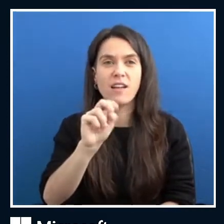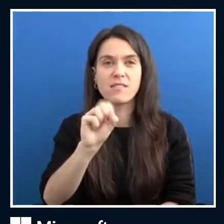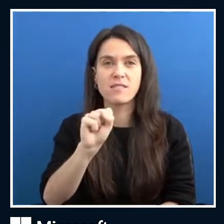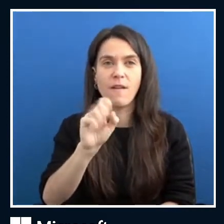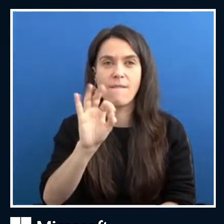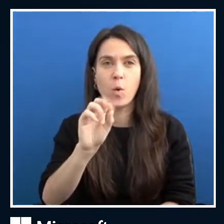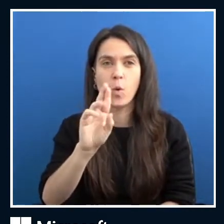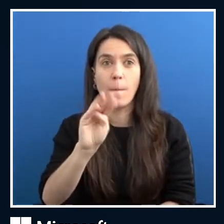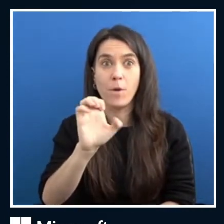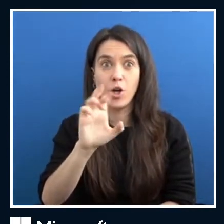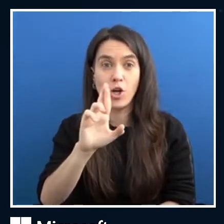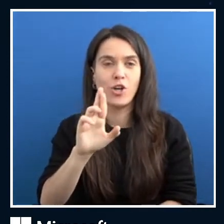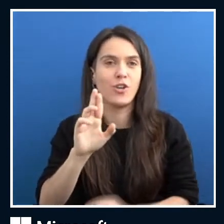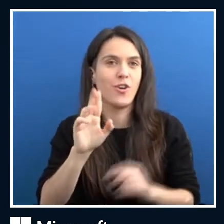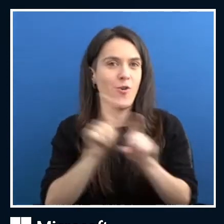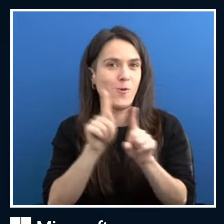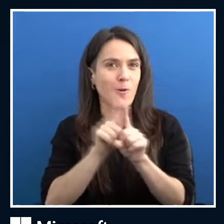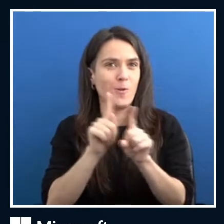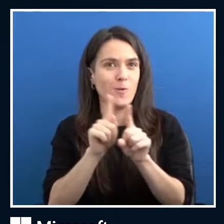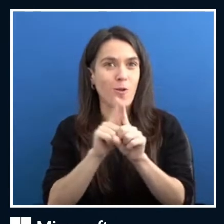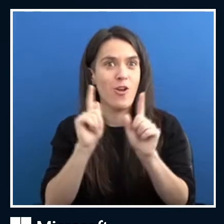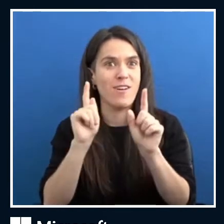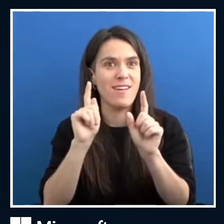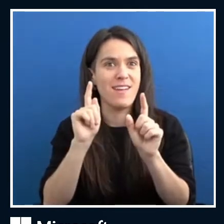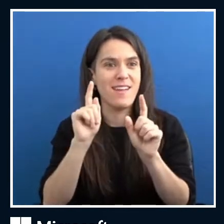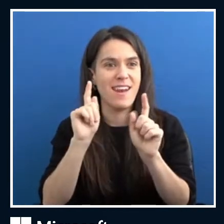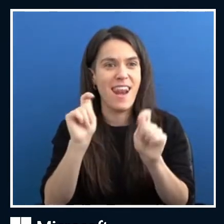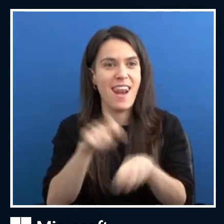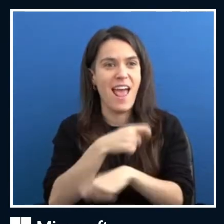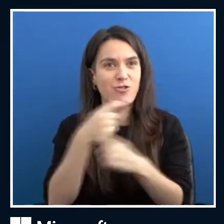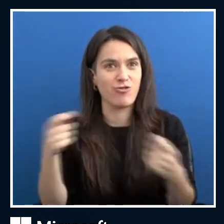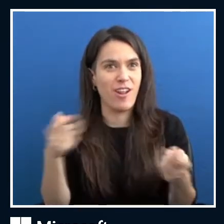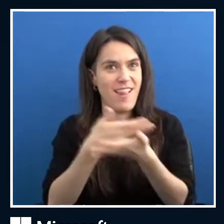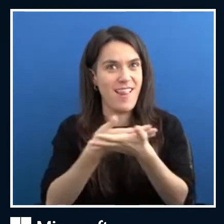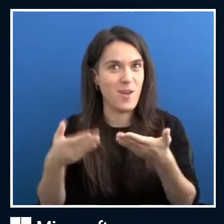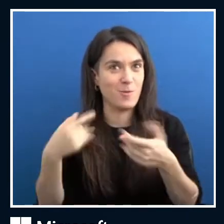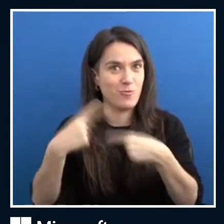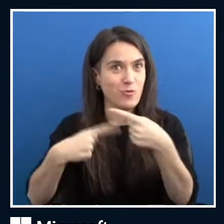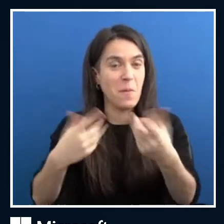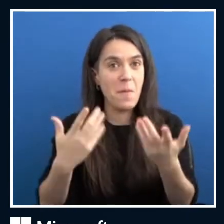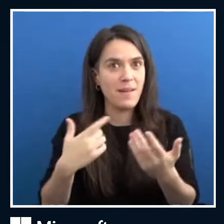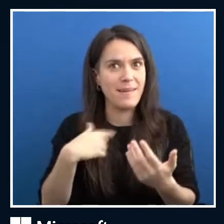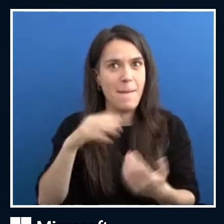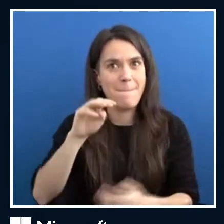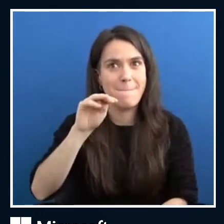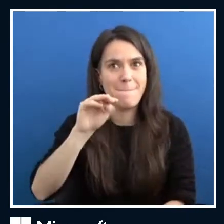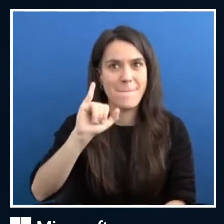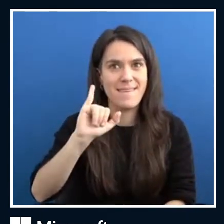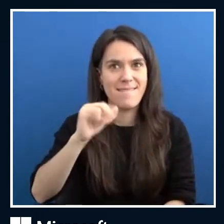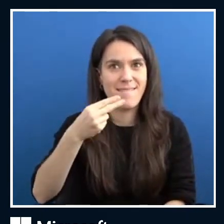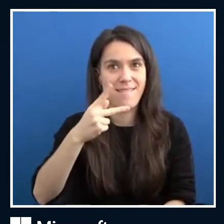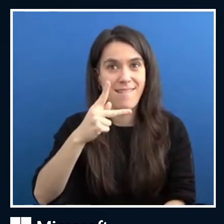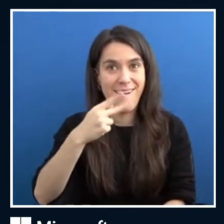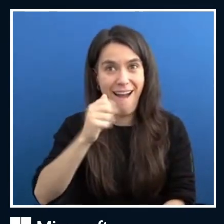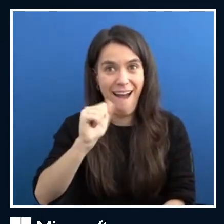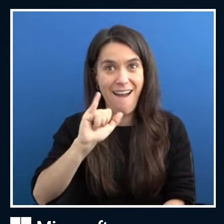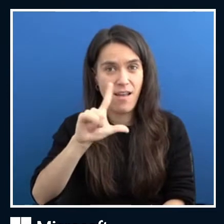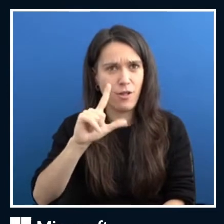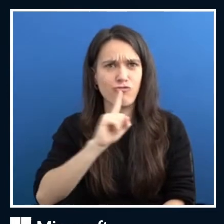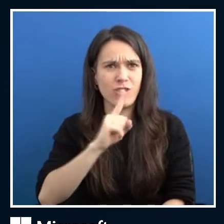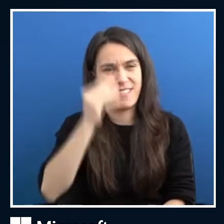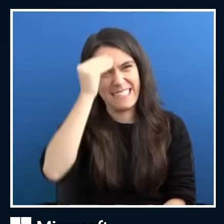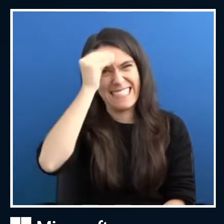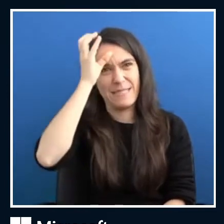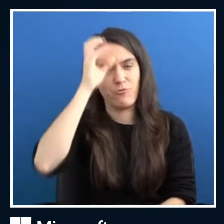the expert in this field. So, Mikhail, can you maybe elaborate on that, where this will take us, like what direction in this